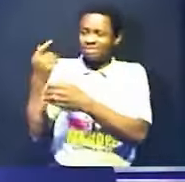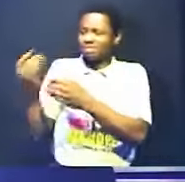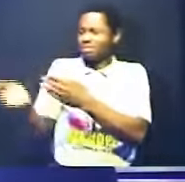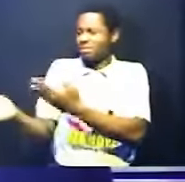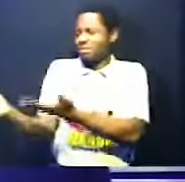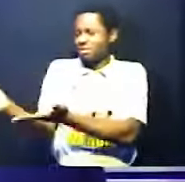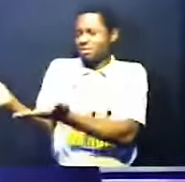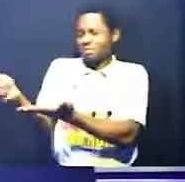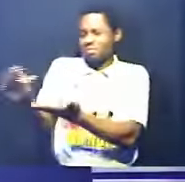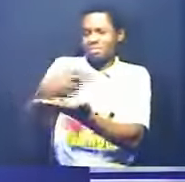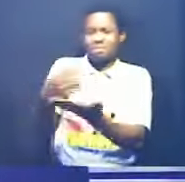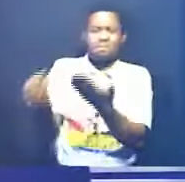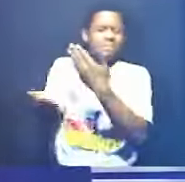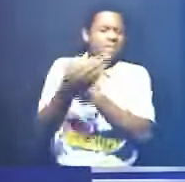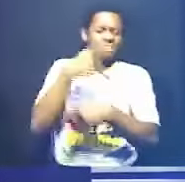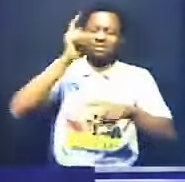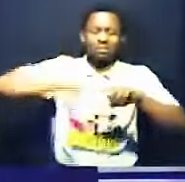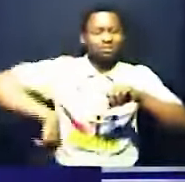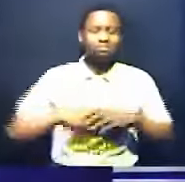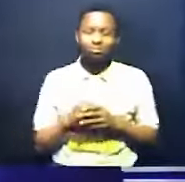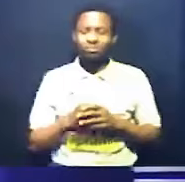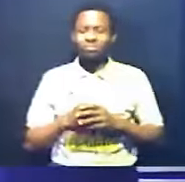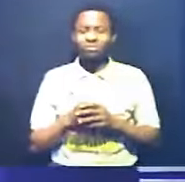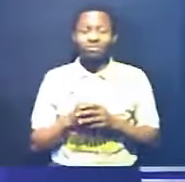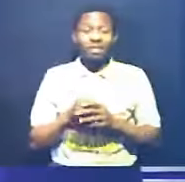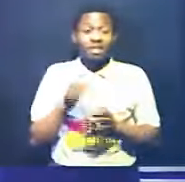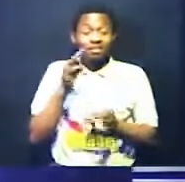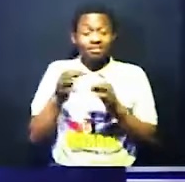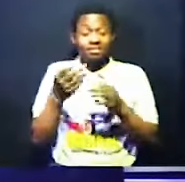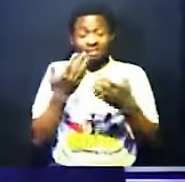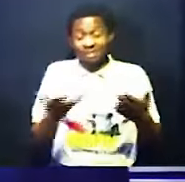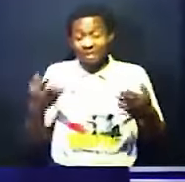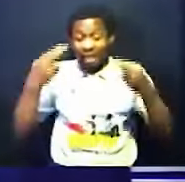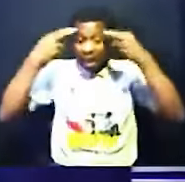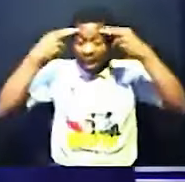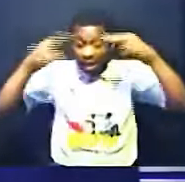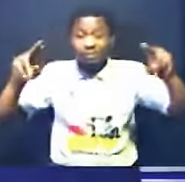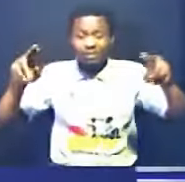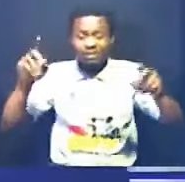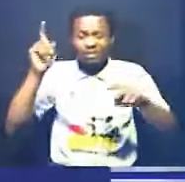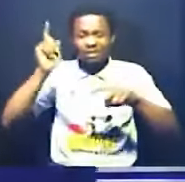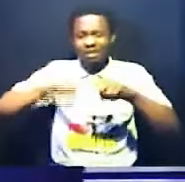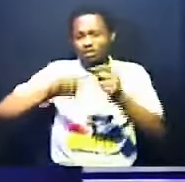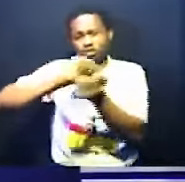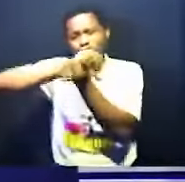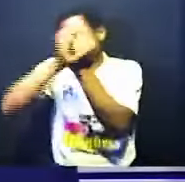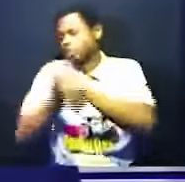to repair it. Proverbs 19,